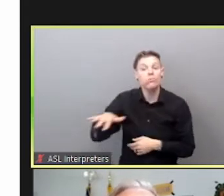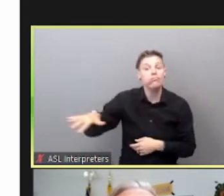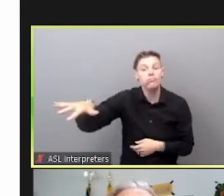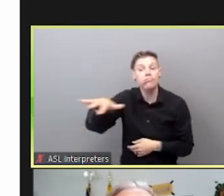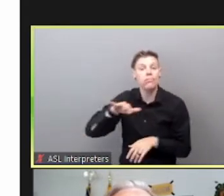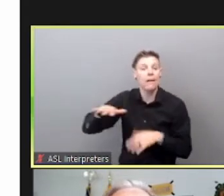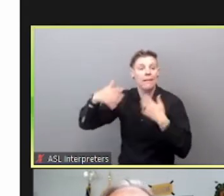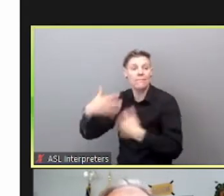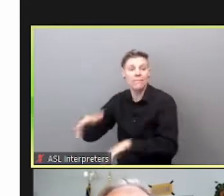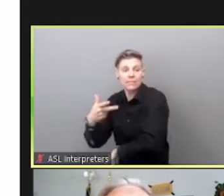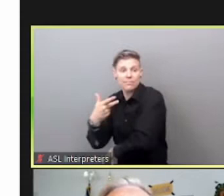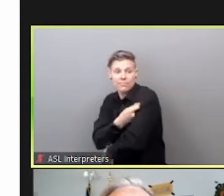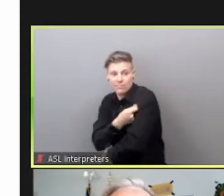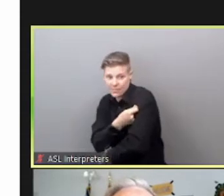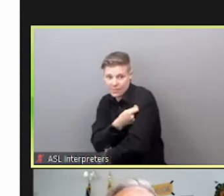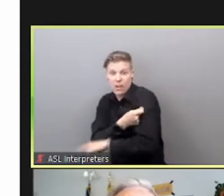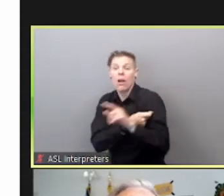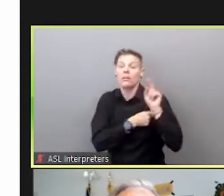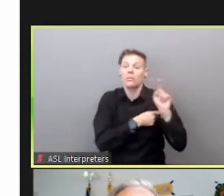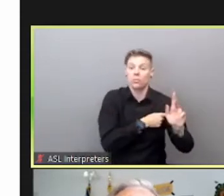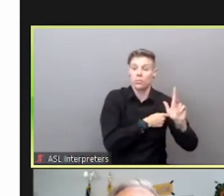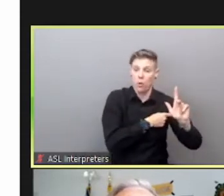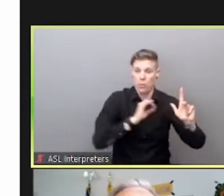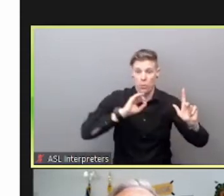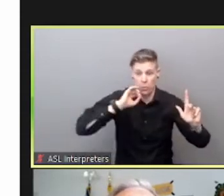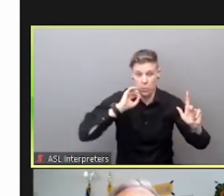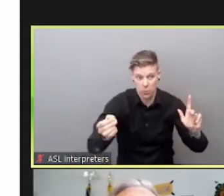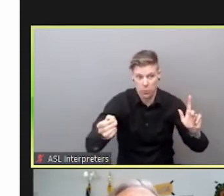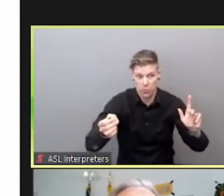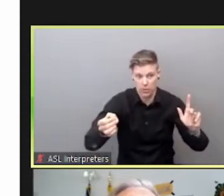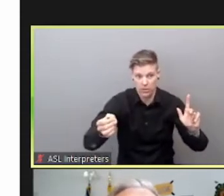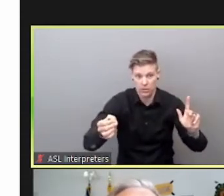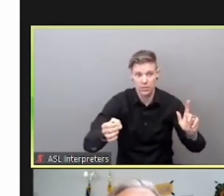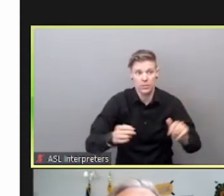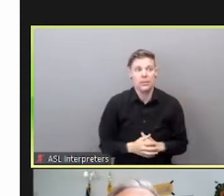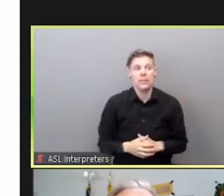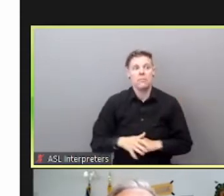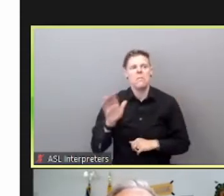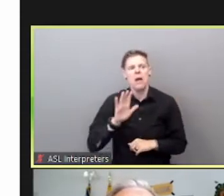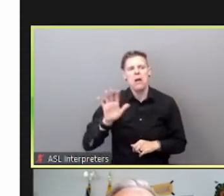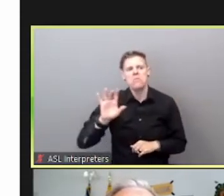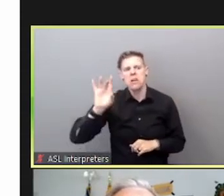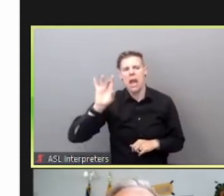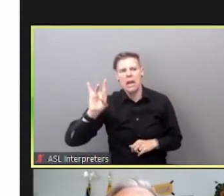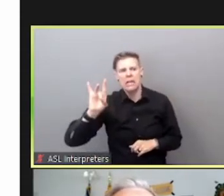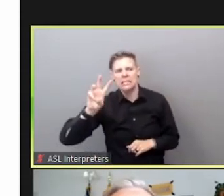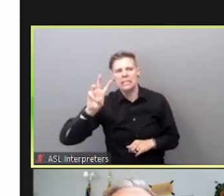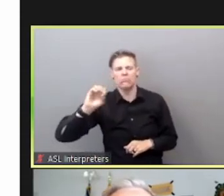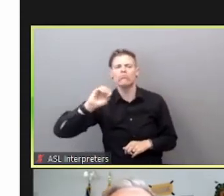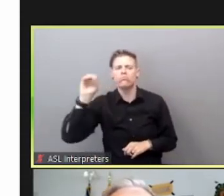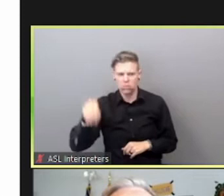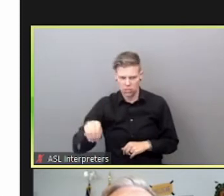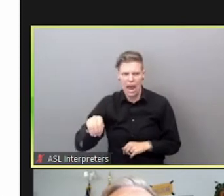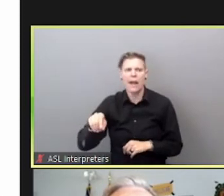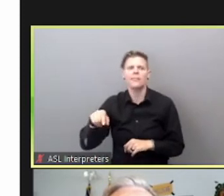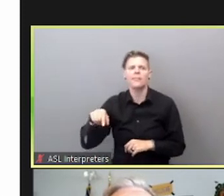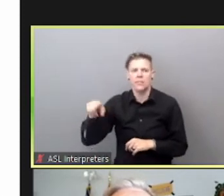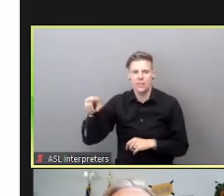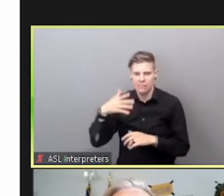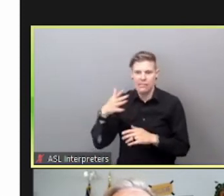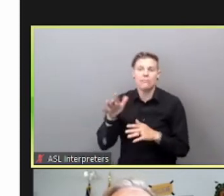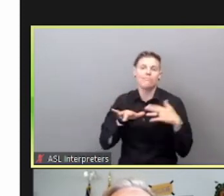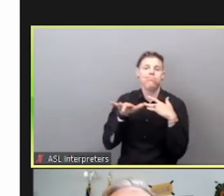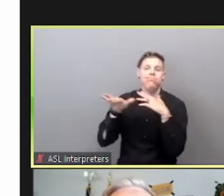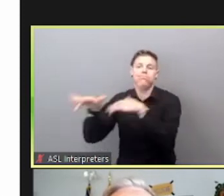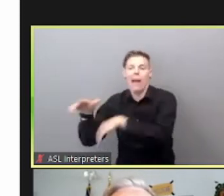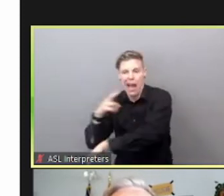individuals, 85, almost 86% of hospitalizations in unvaccinated people, and over 90%